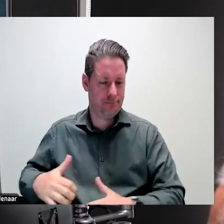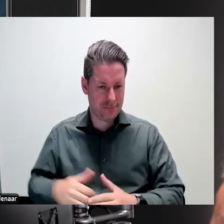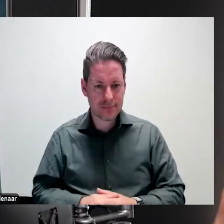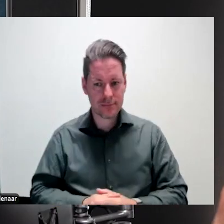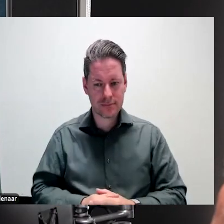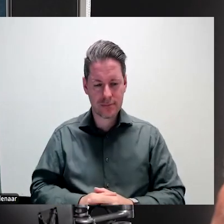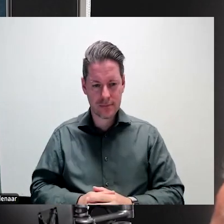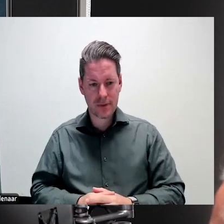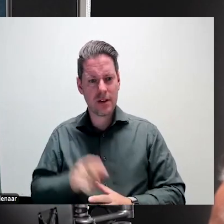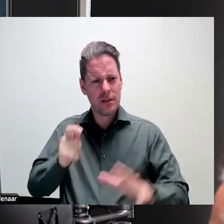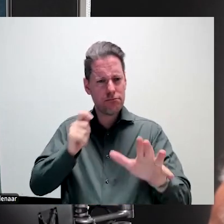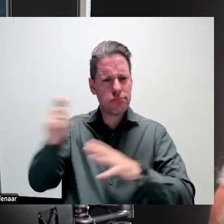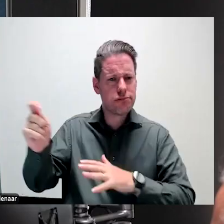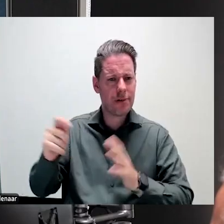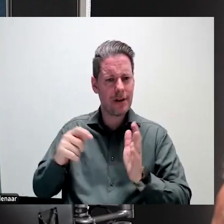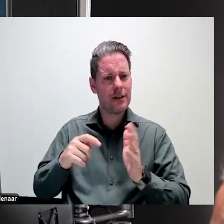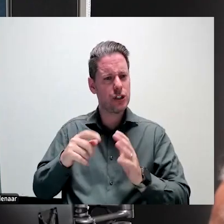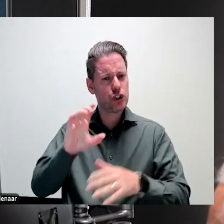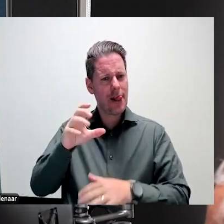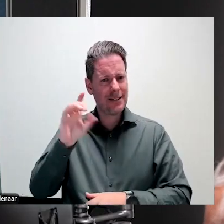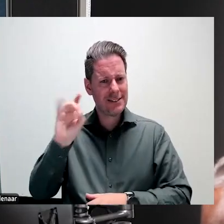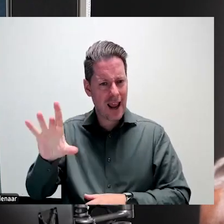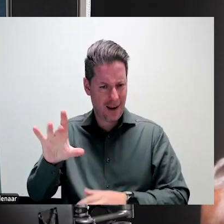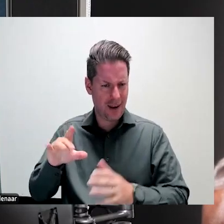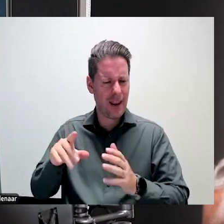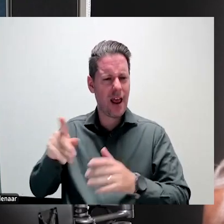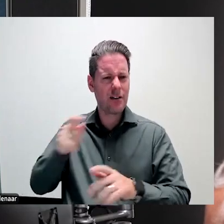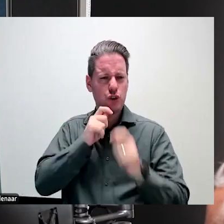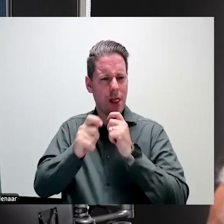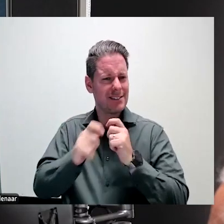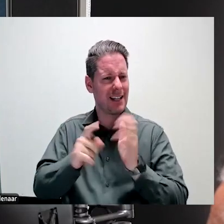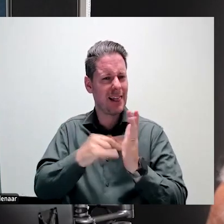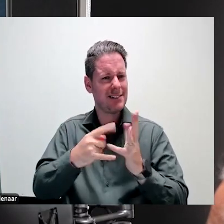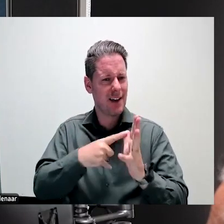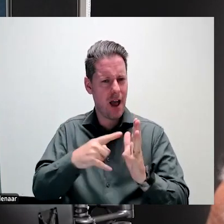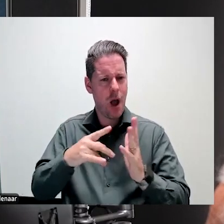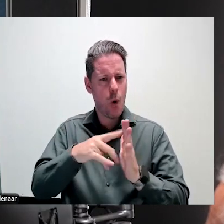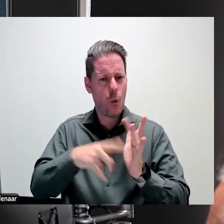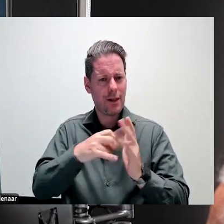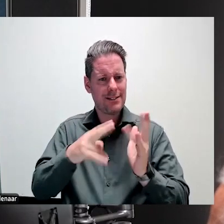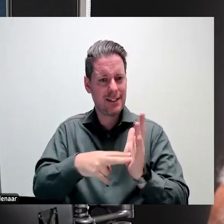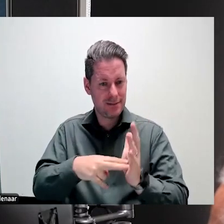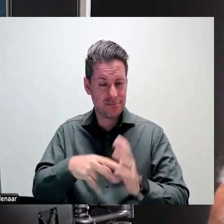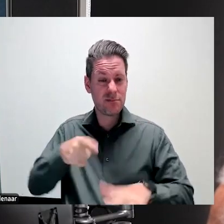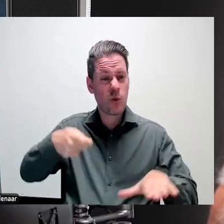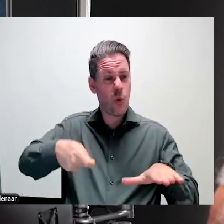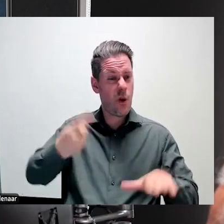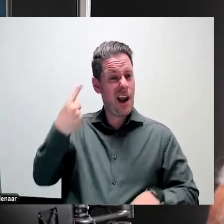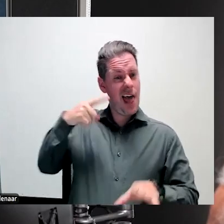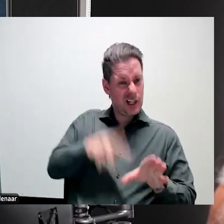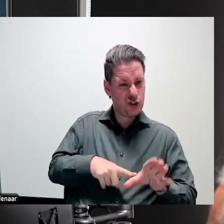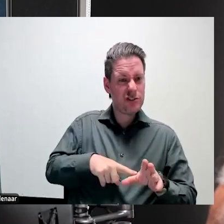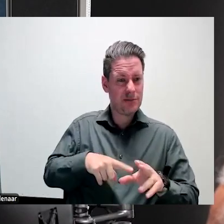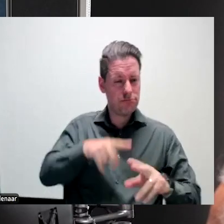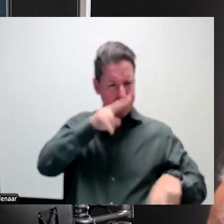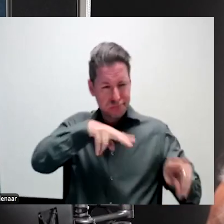Lerman launched against Network 10 and journalist Lisa Wilkinson. In the original judgment handed down last year, Justice Michael Lee